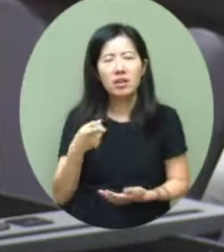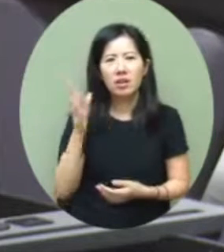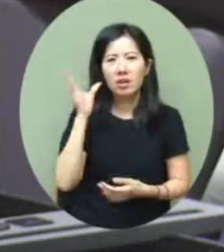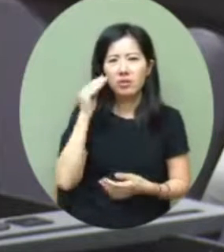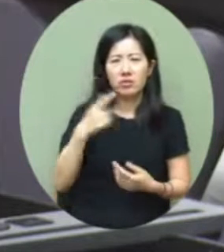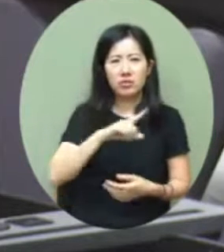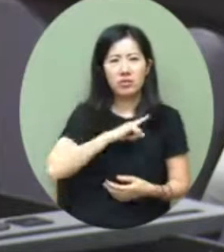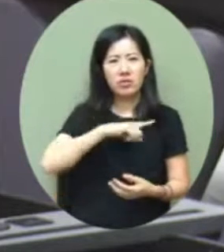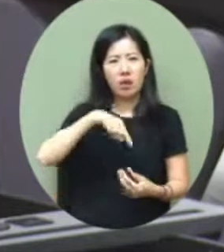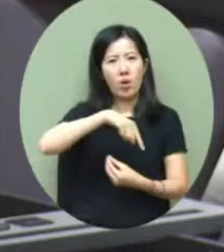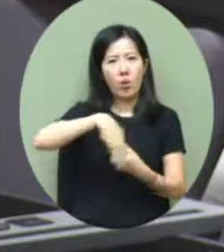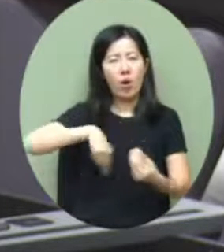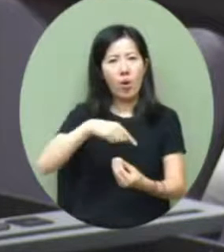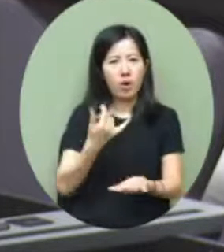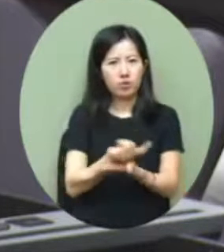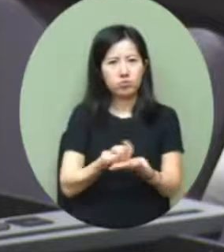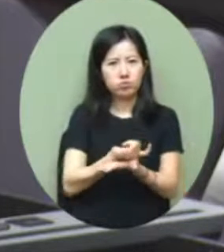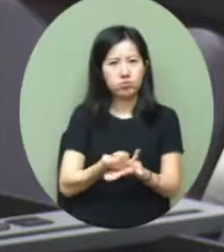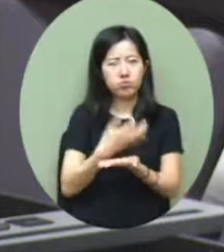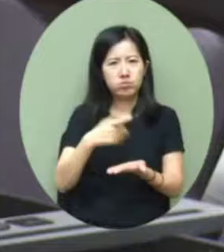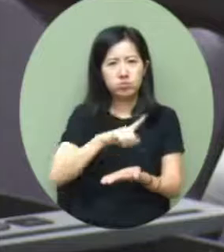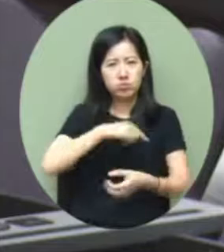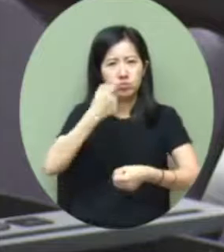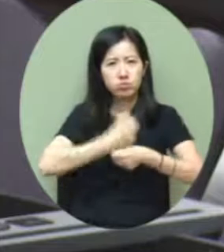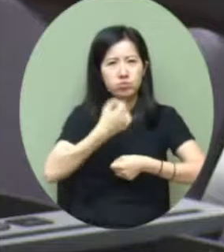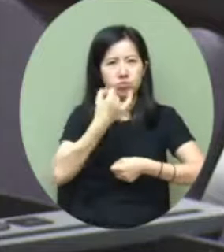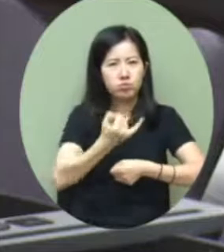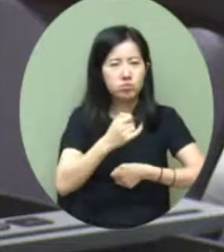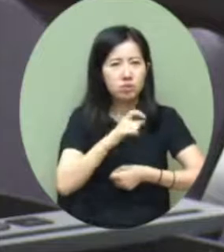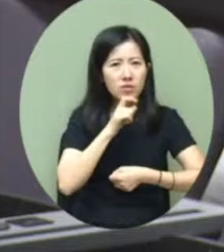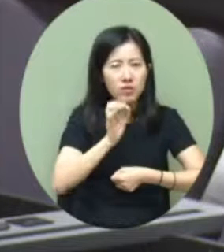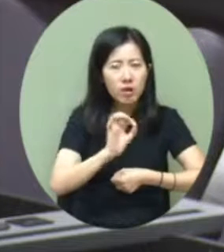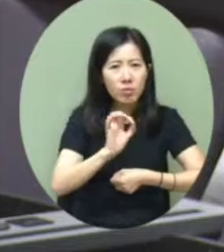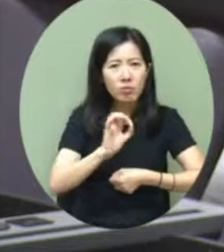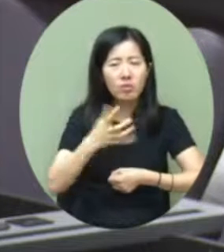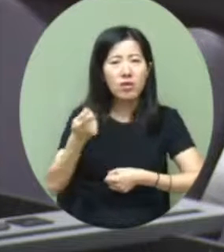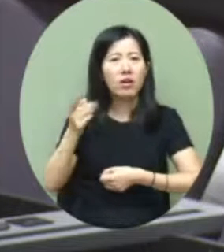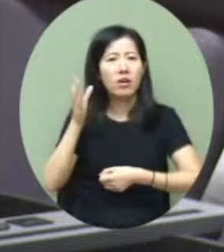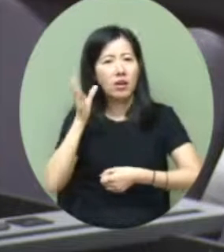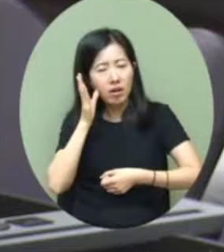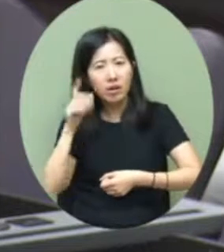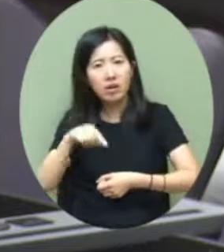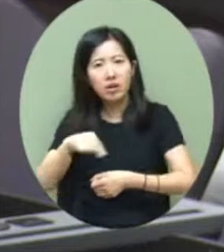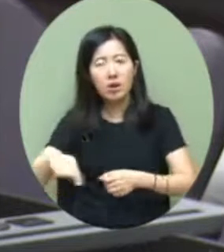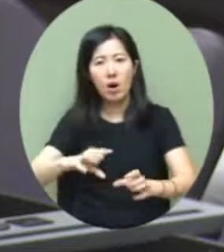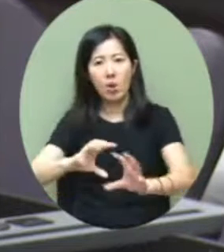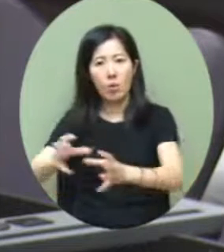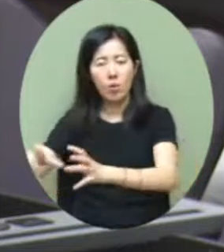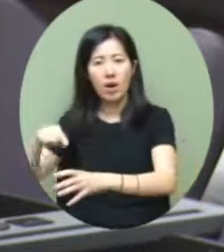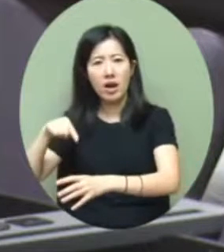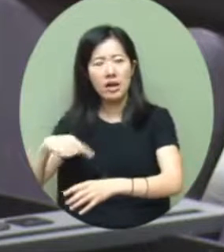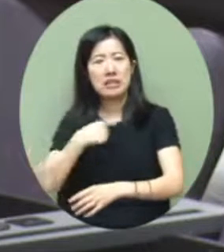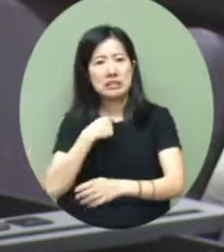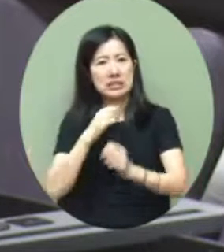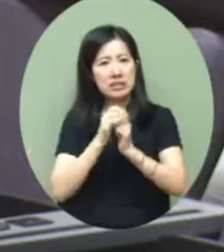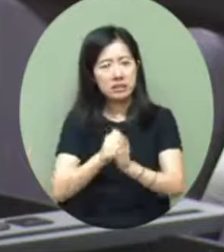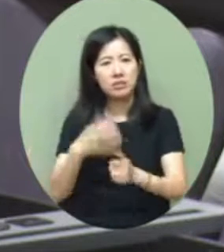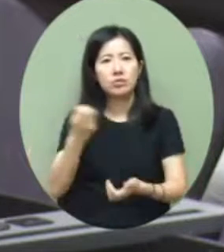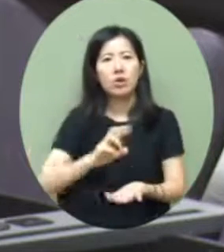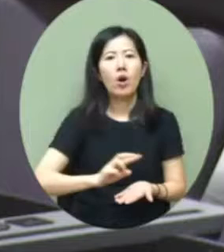another dozens of places where there are mistakes. So has the government made any mistakes in